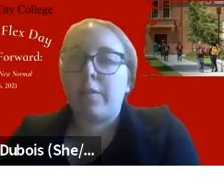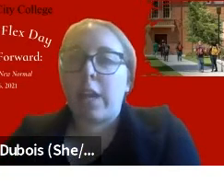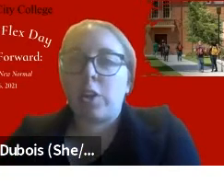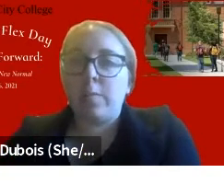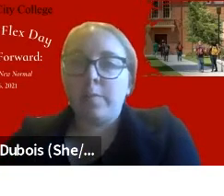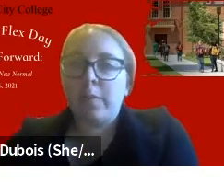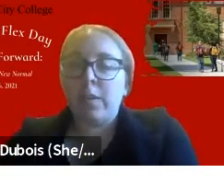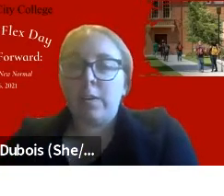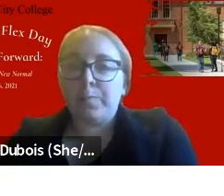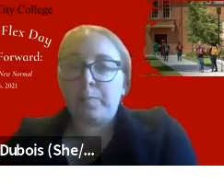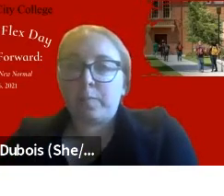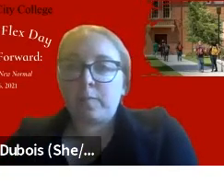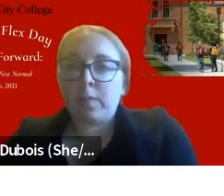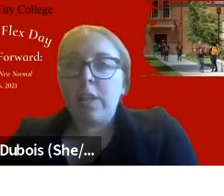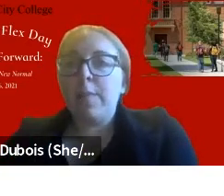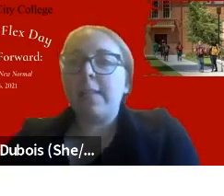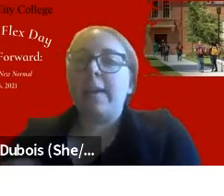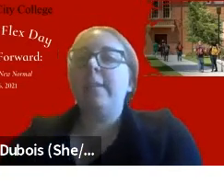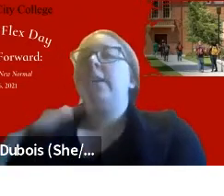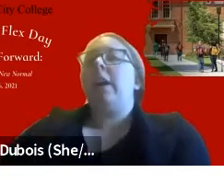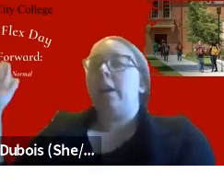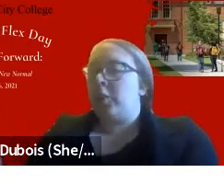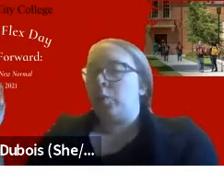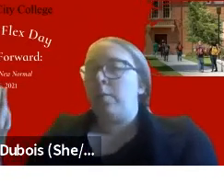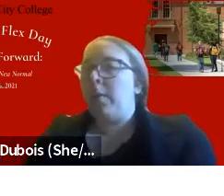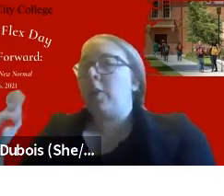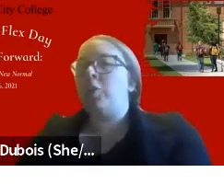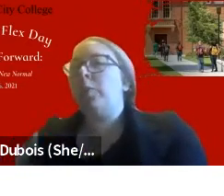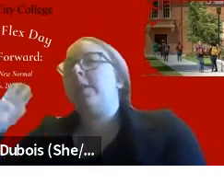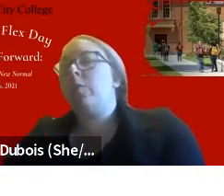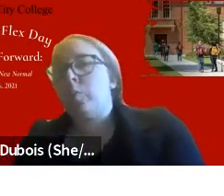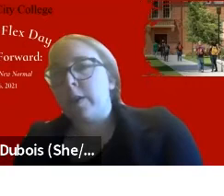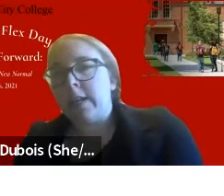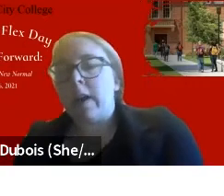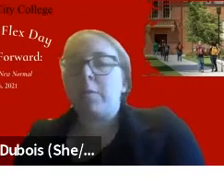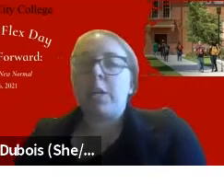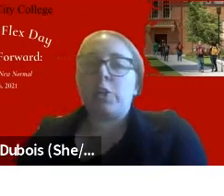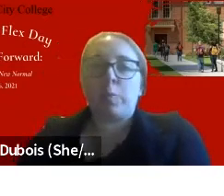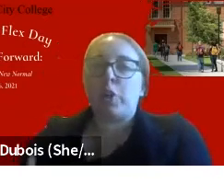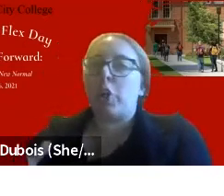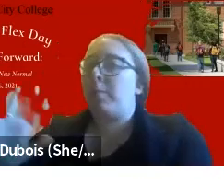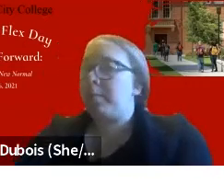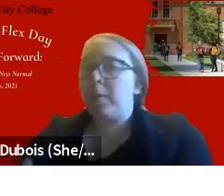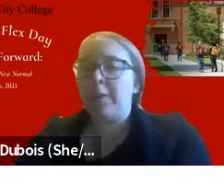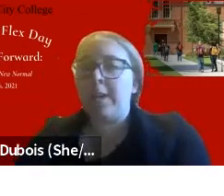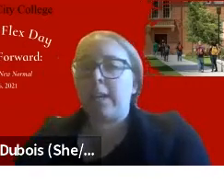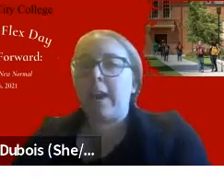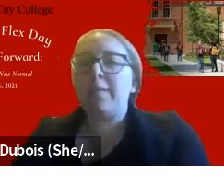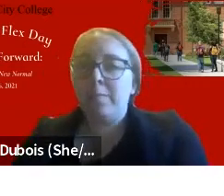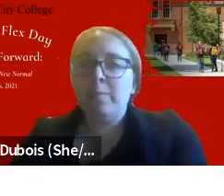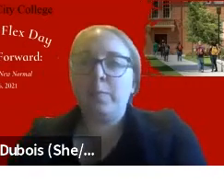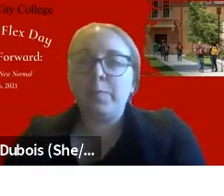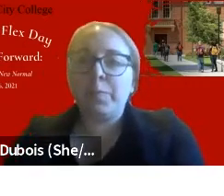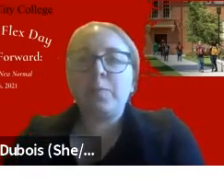ask for clarification. They may say, just one moment, could you please restate that for the interpreter? Things like